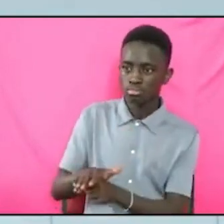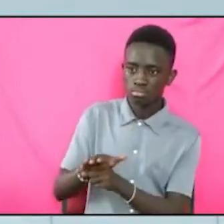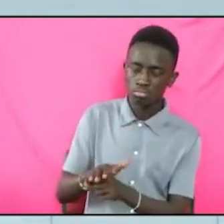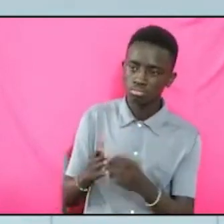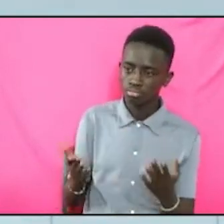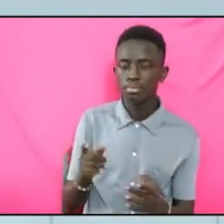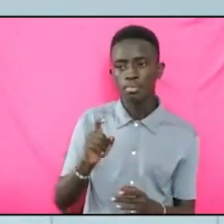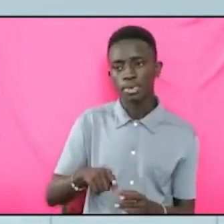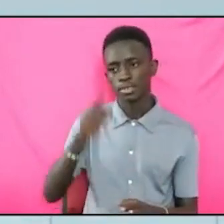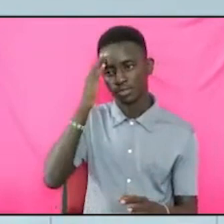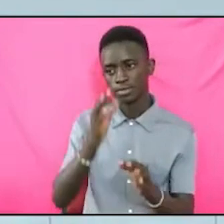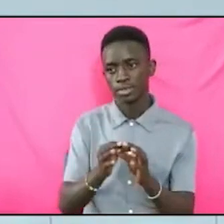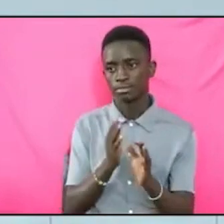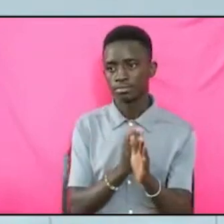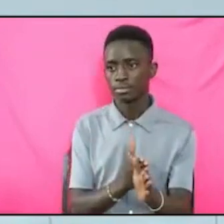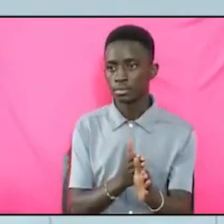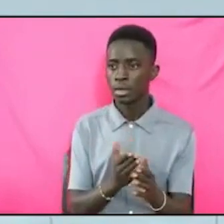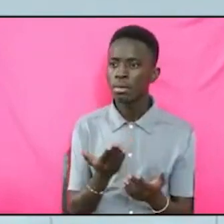Is it a relationship that is gone south?